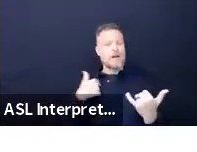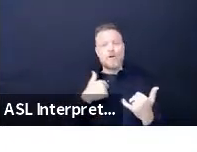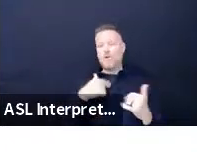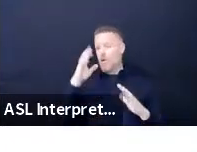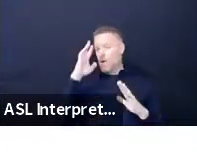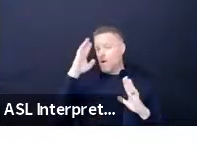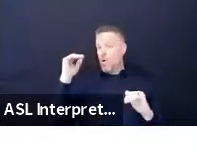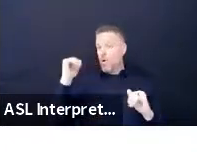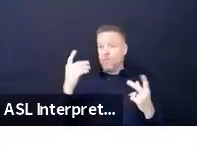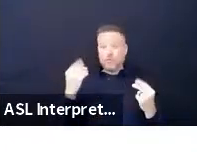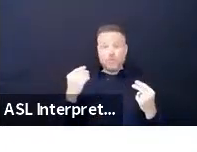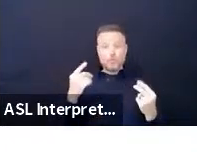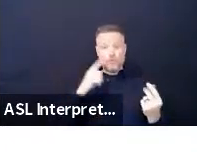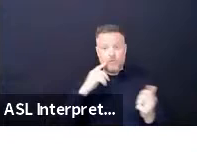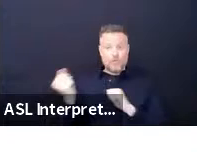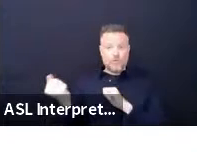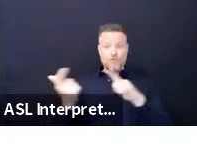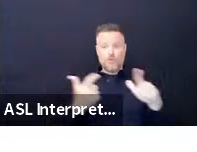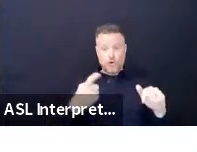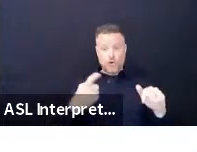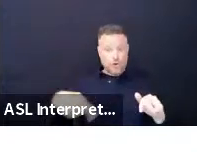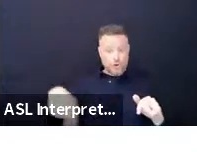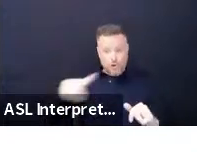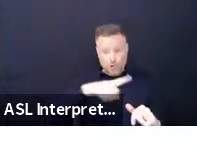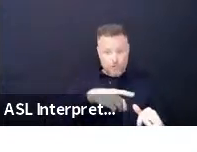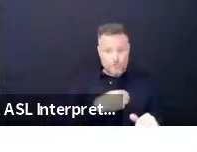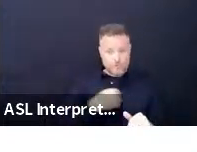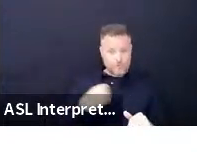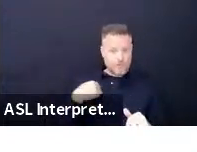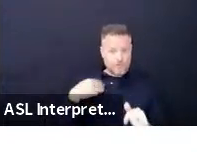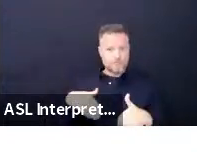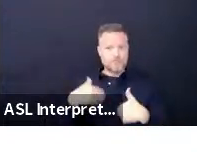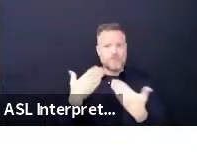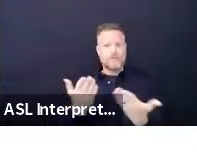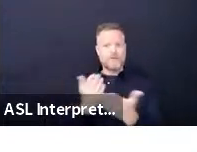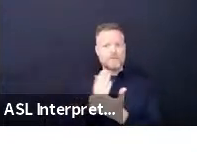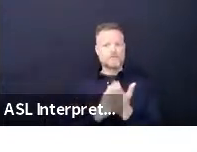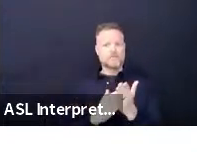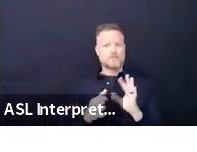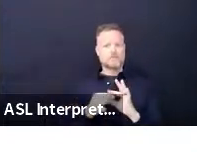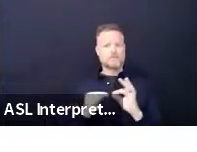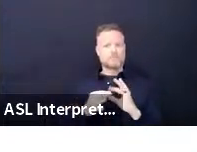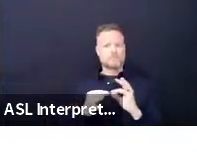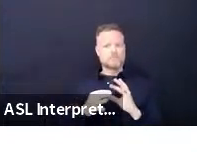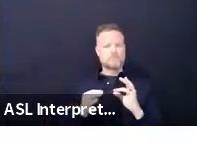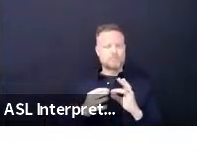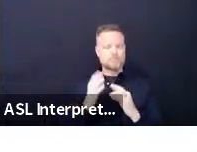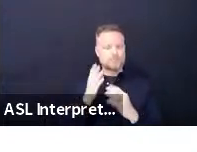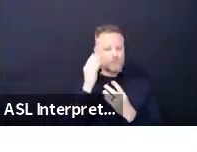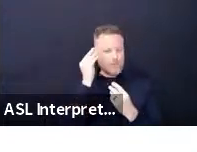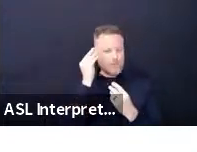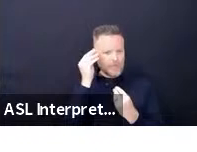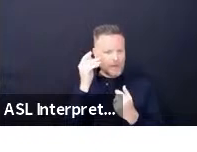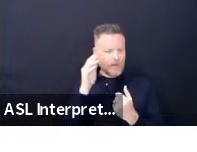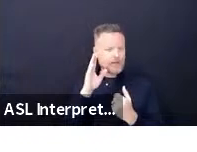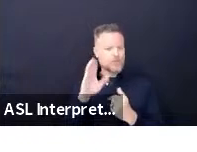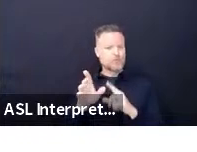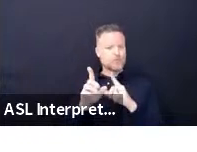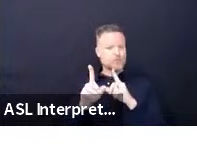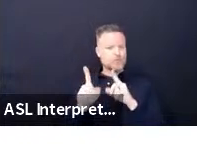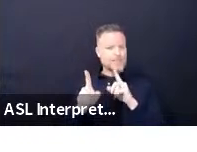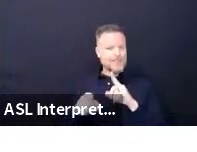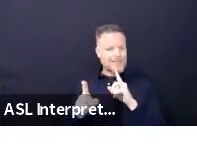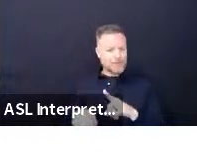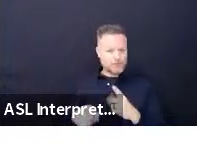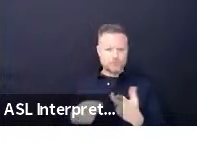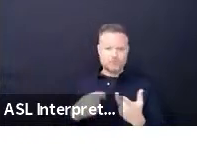to give all members of the COVID a chance to provide some input, some initial thoughts, reactions. Would